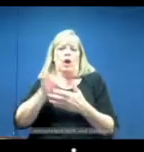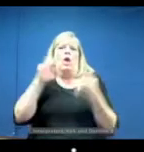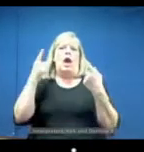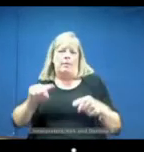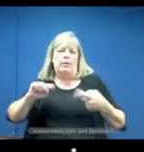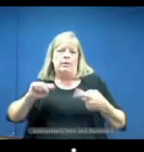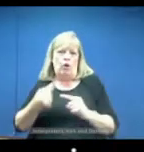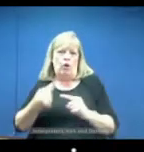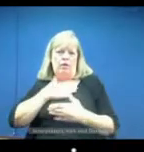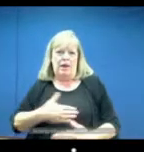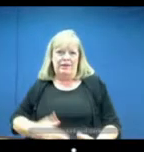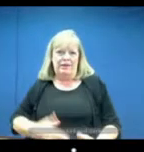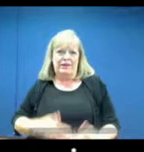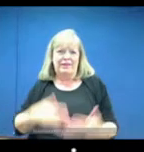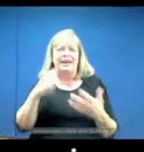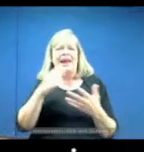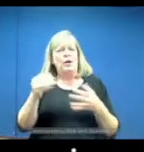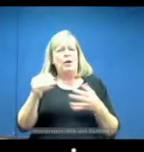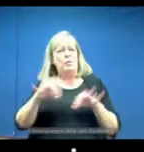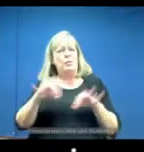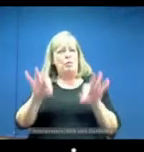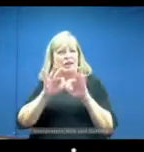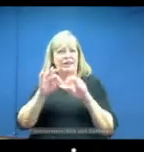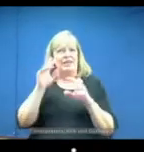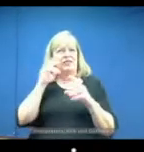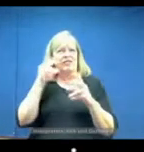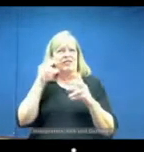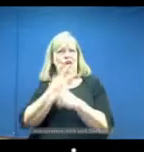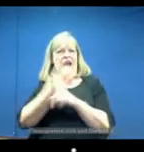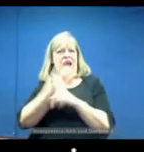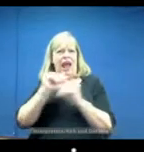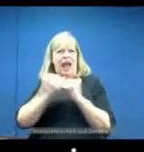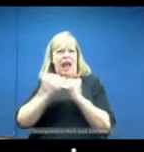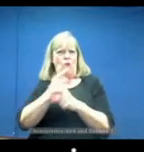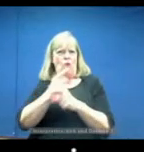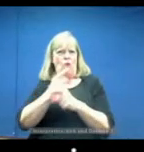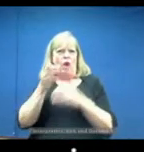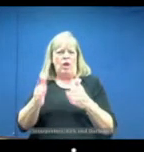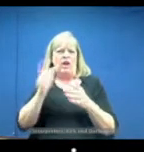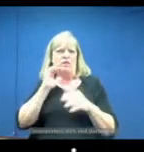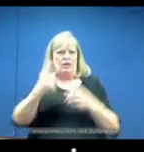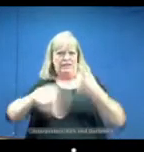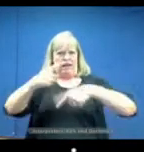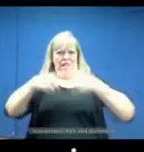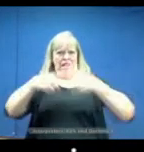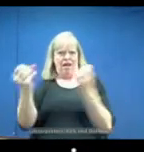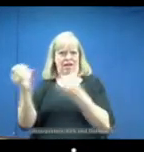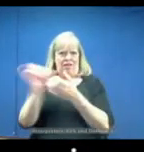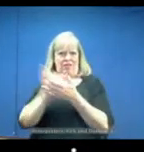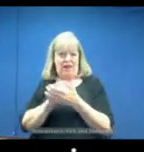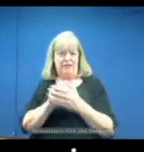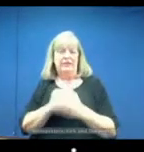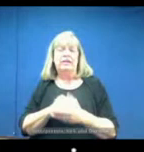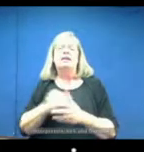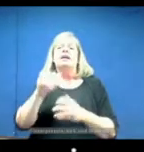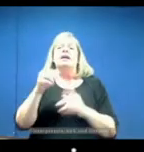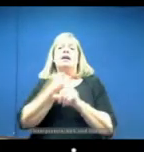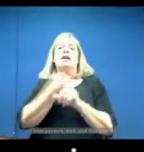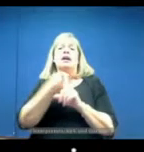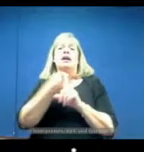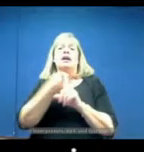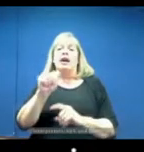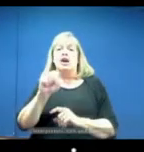about how we sign these, it can be really challenging. We'll come back to that. Assault in any degree, and